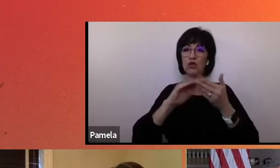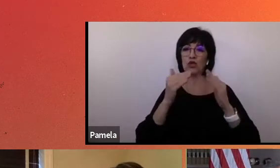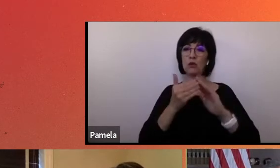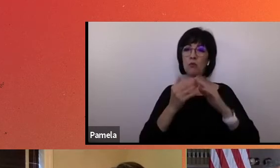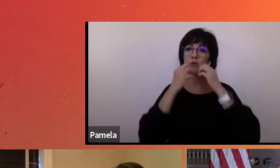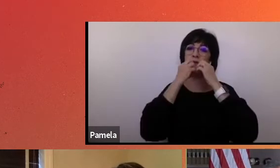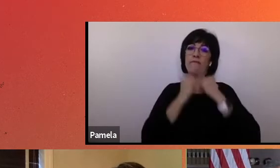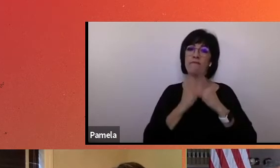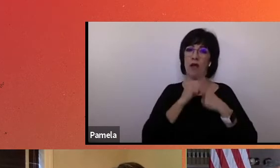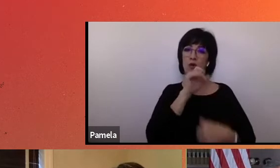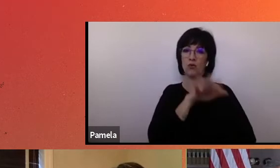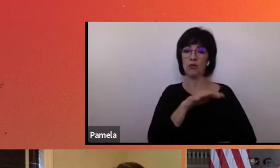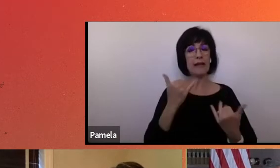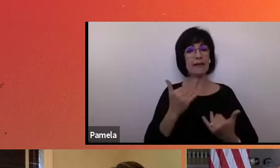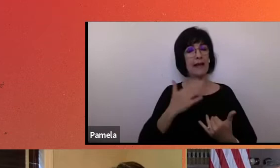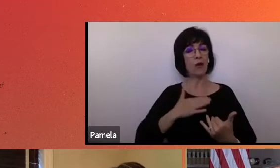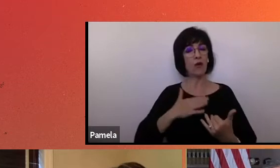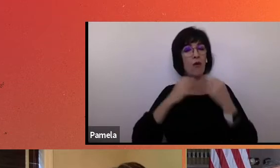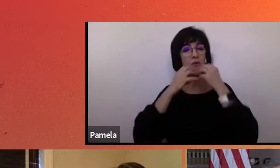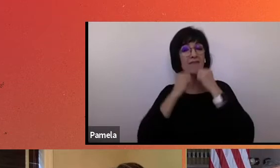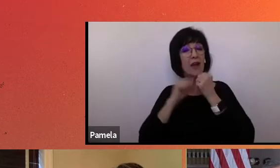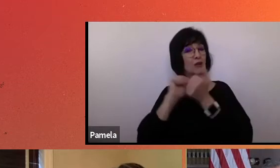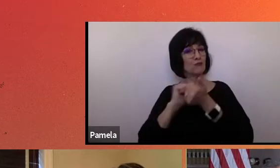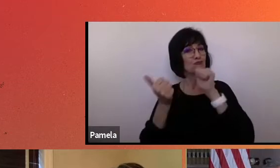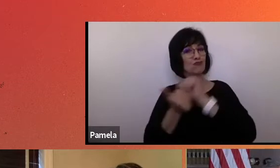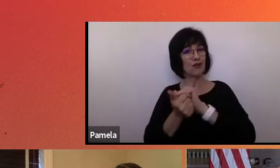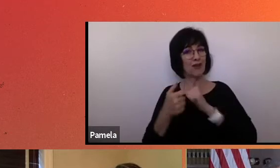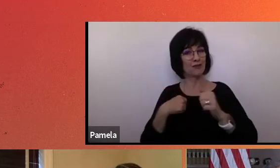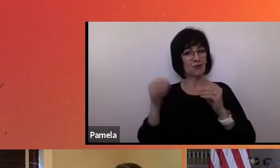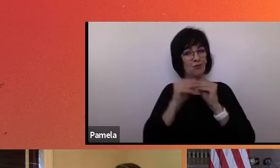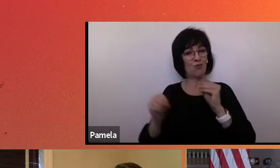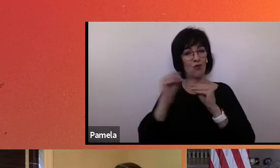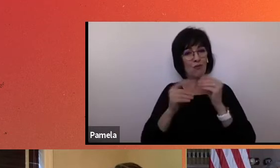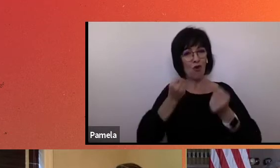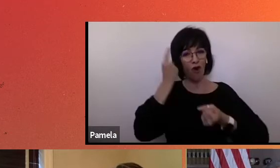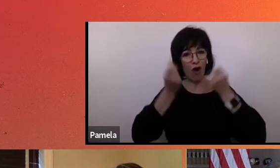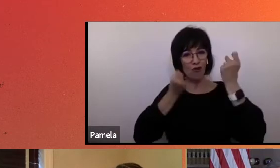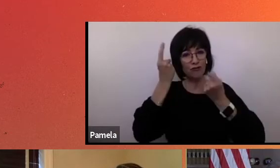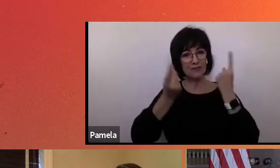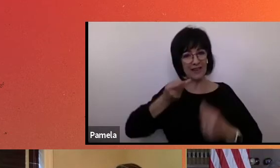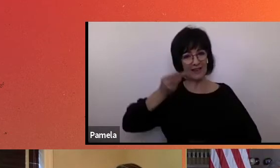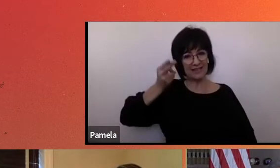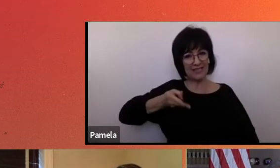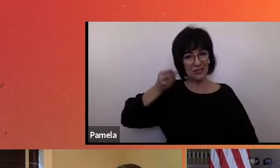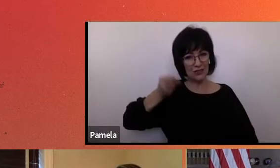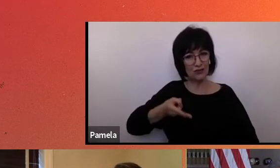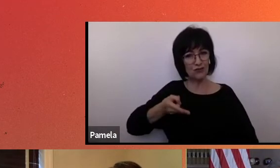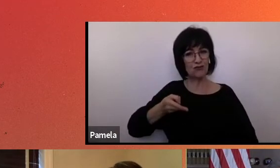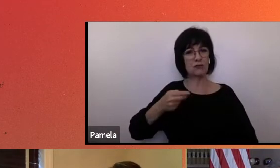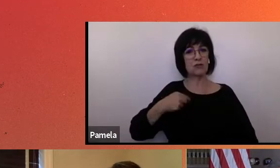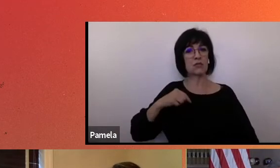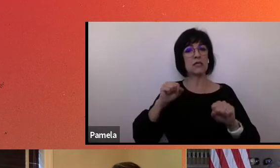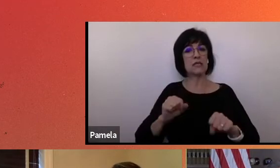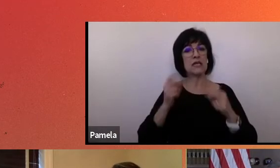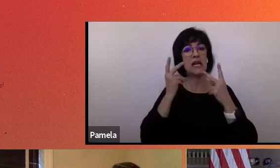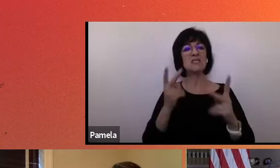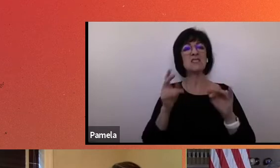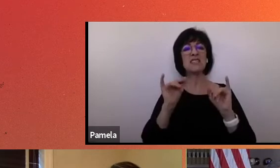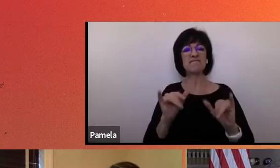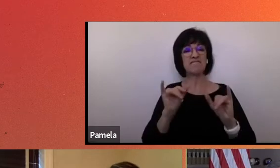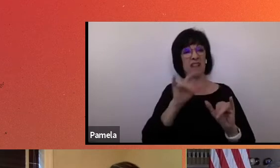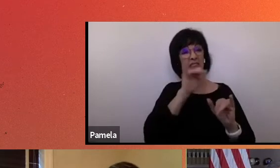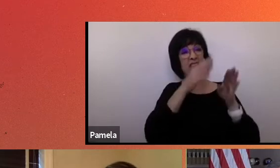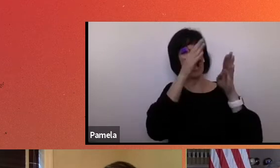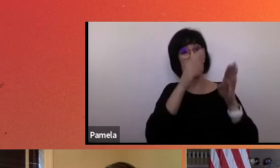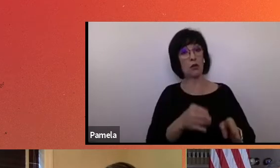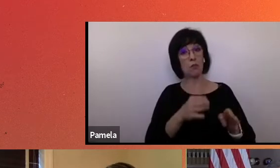our values change the more we understand history, and therefore we can see an evolving sense of history